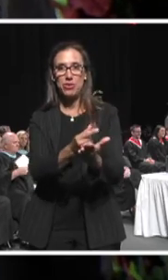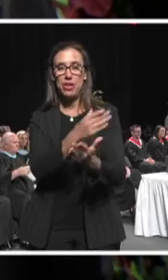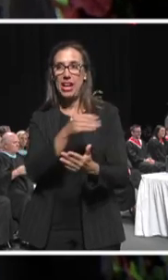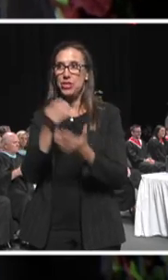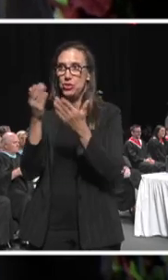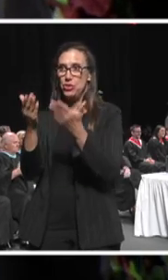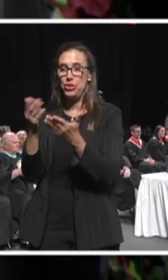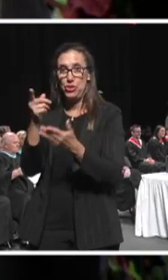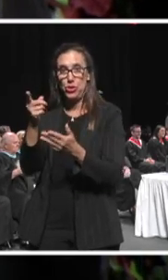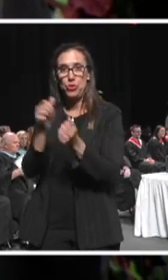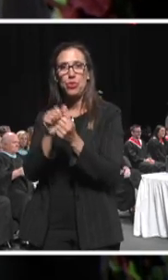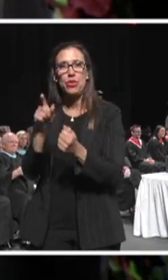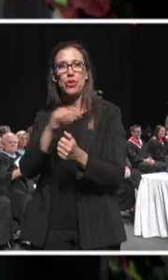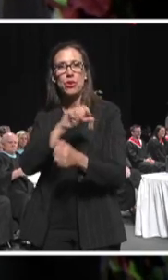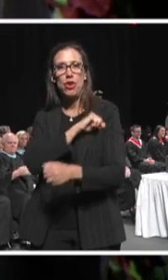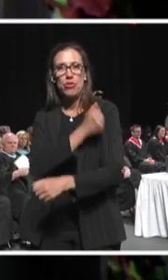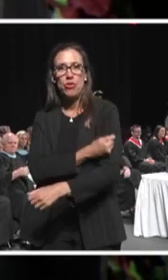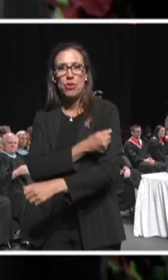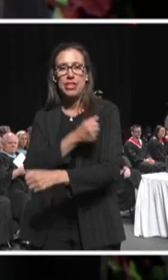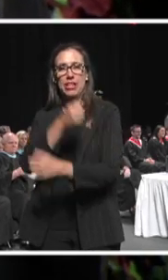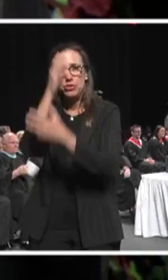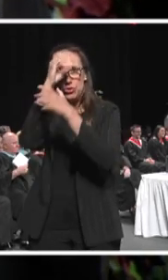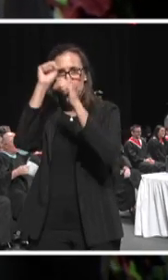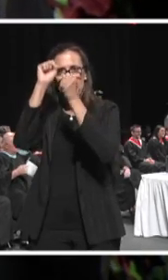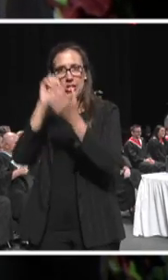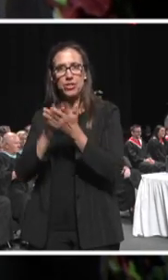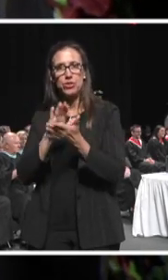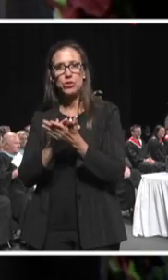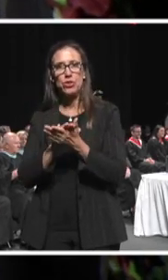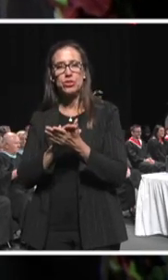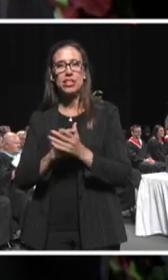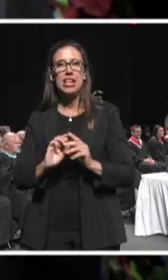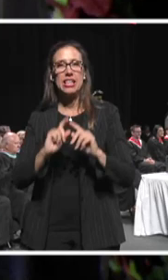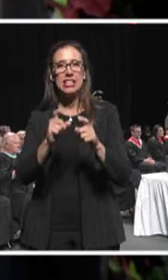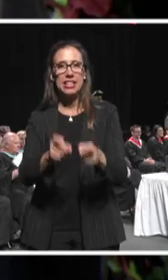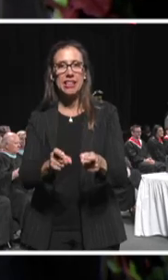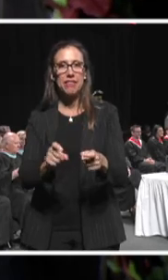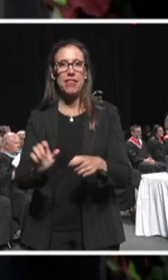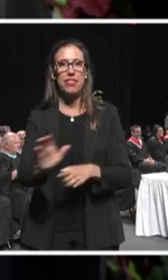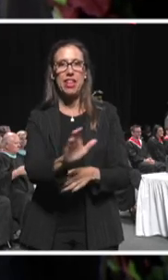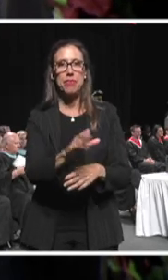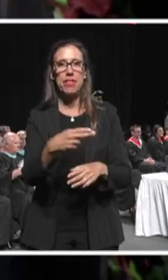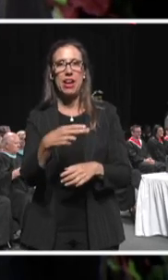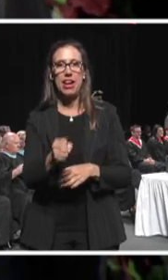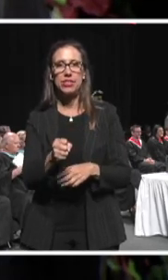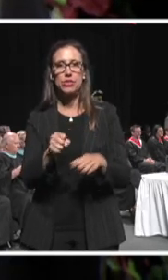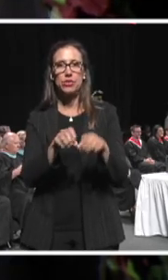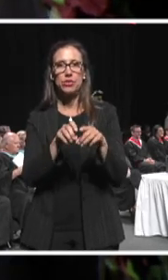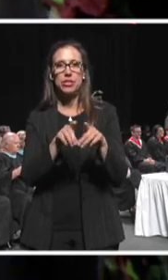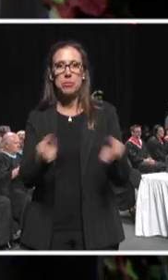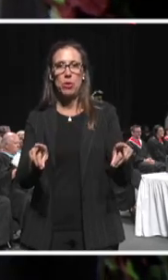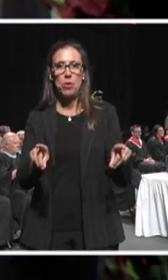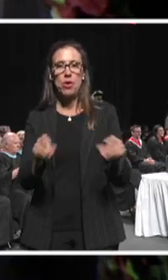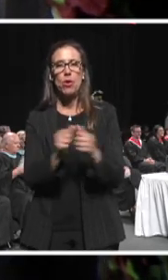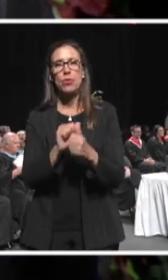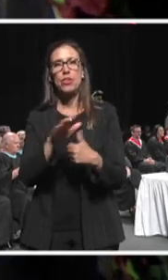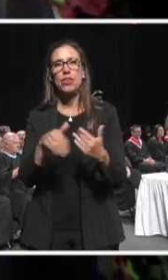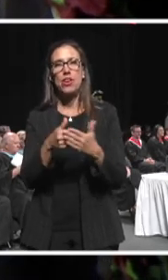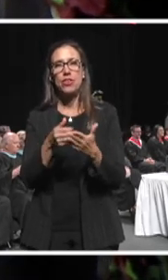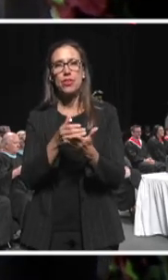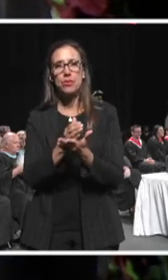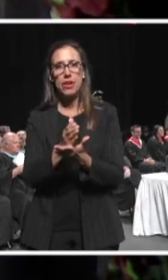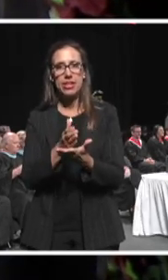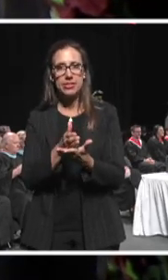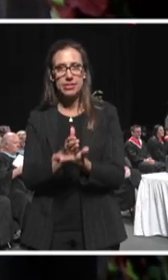in your capacity as superintendent of schools, confer upon them the high school diploma with all the rights